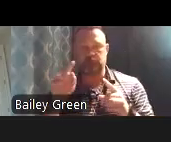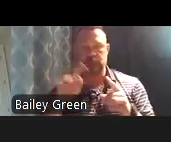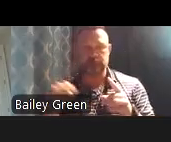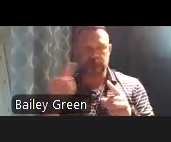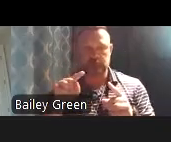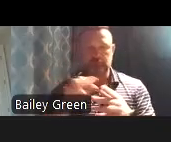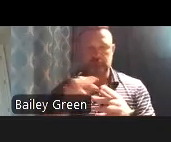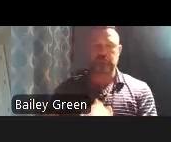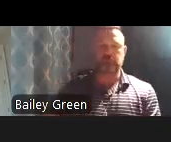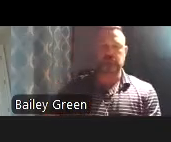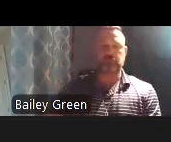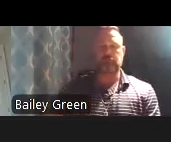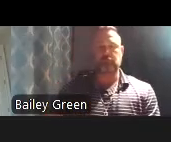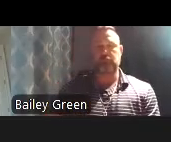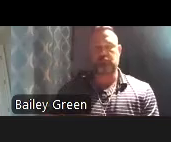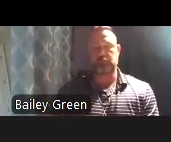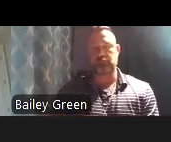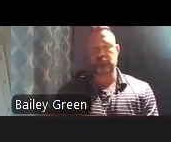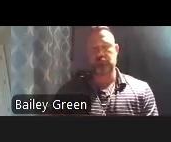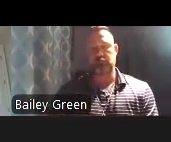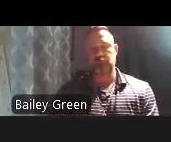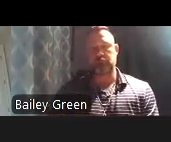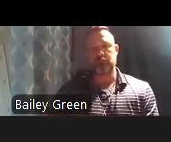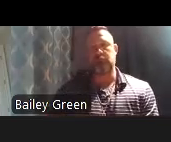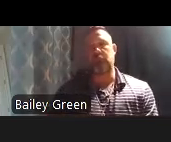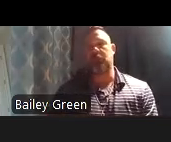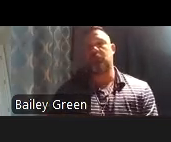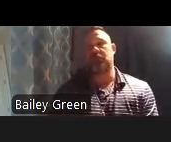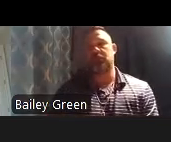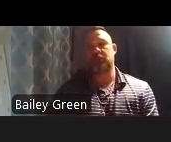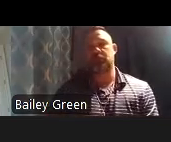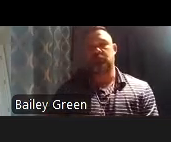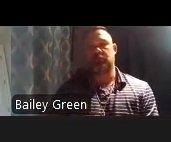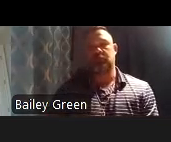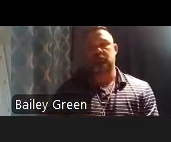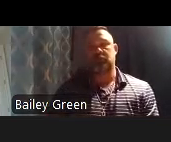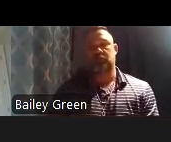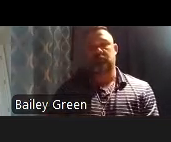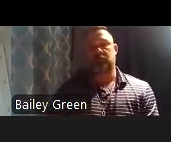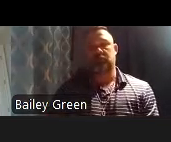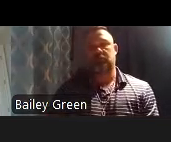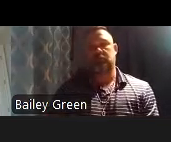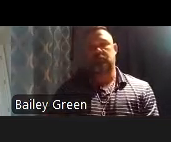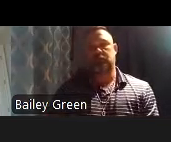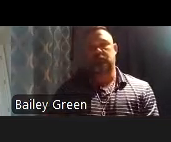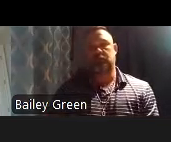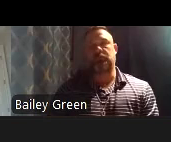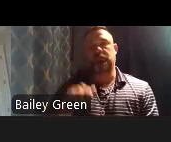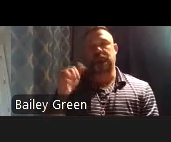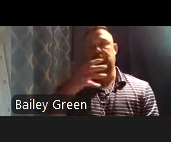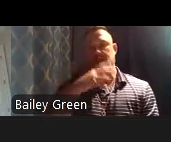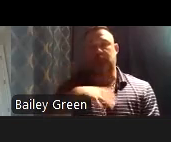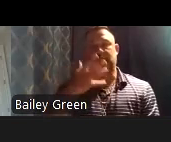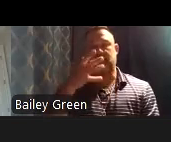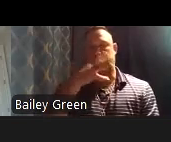legal representatives, and a designee from California Health and Human Services. We have 10